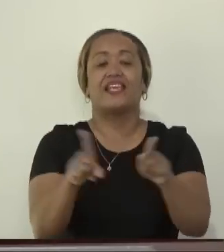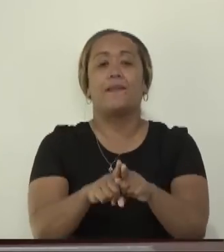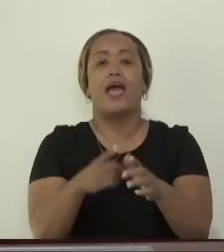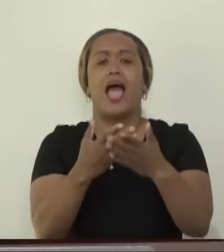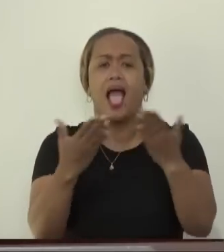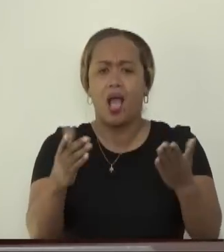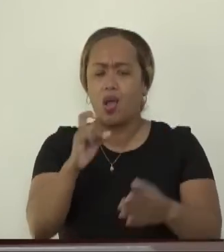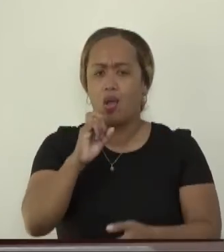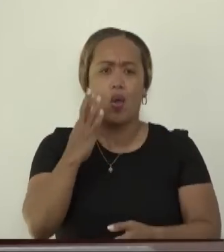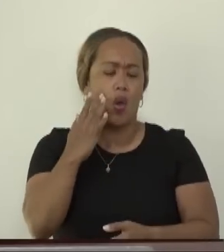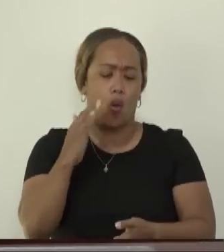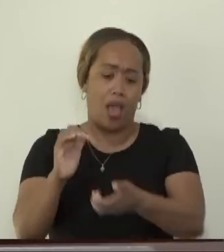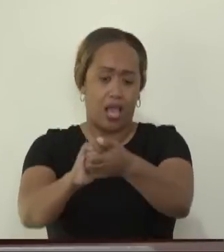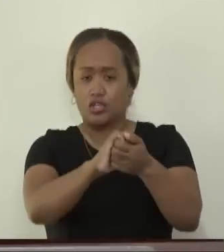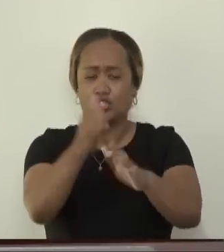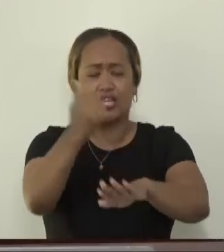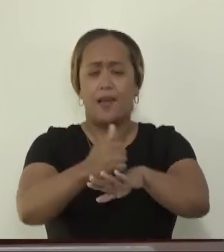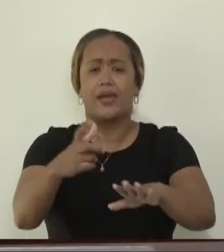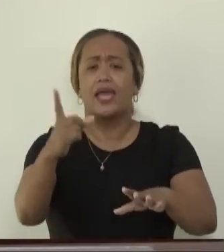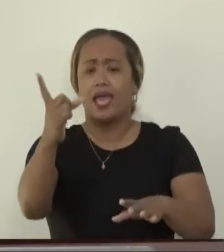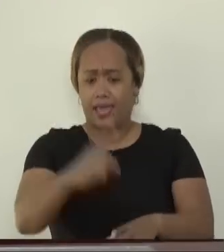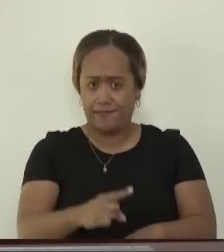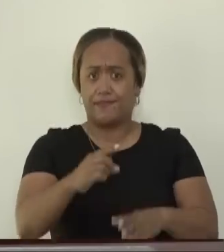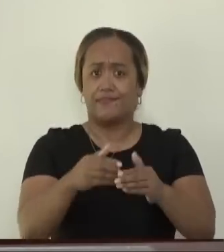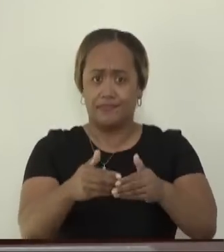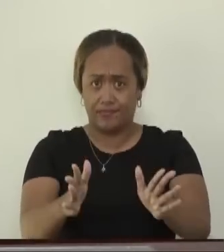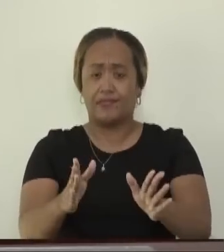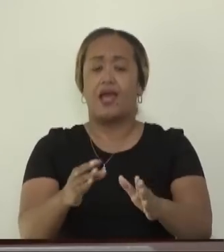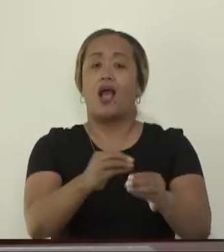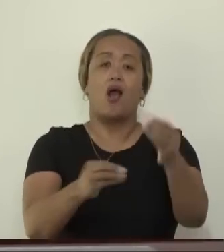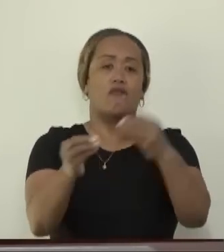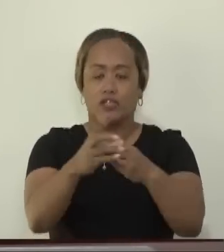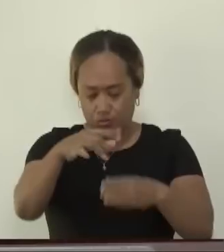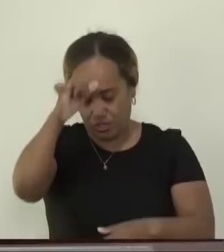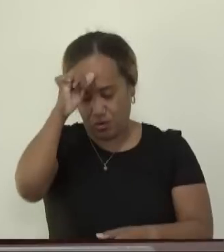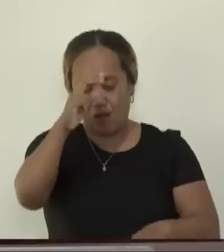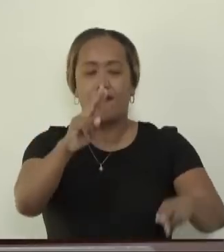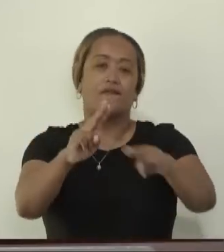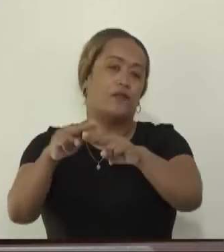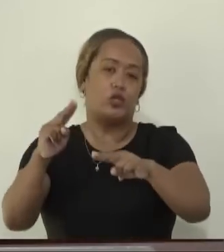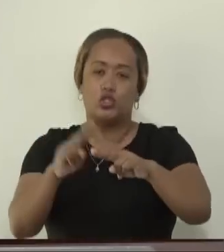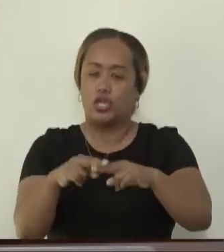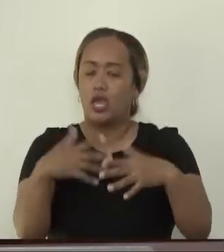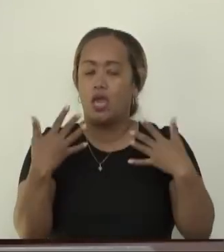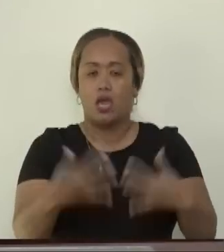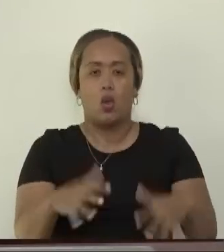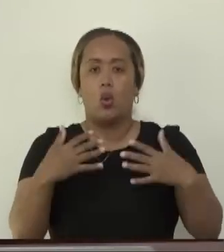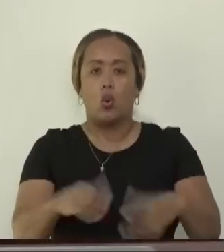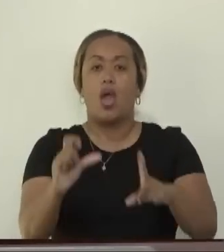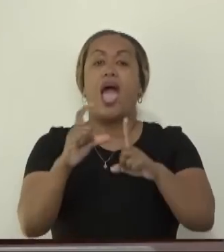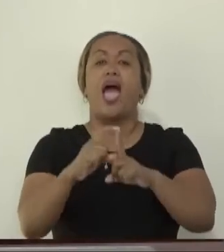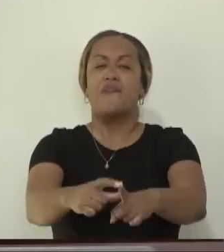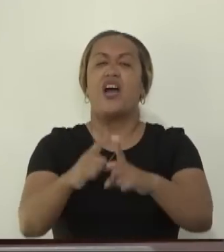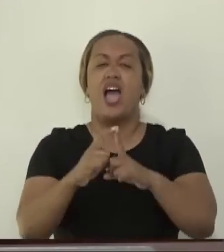your coalition government came to office, we knew Fiji was facing a uniquely difficult